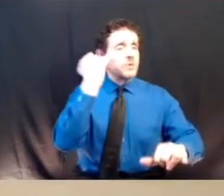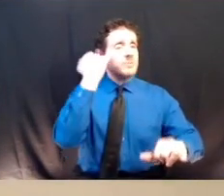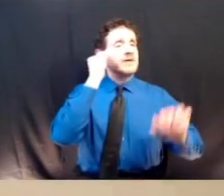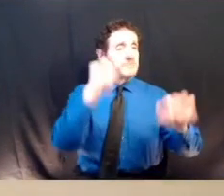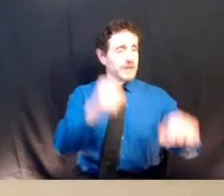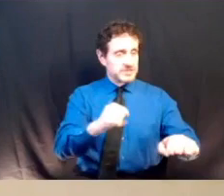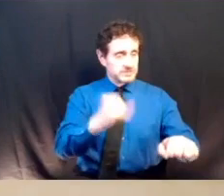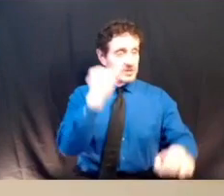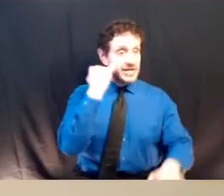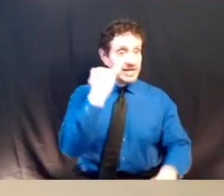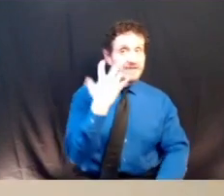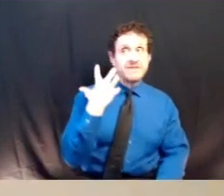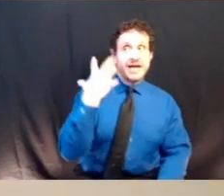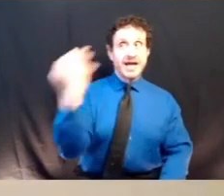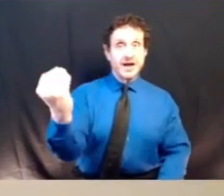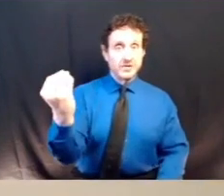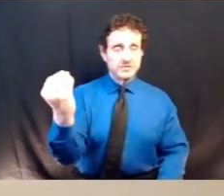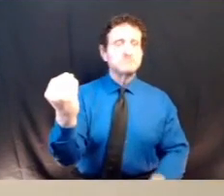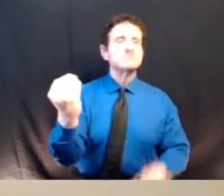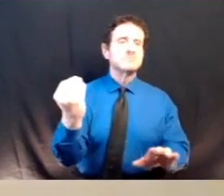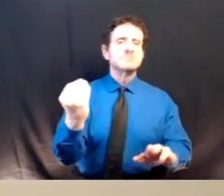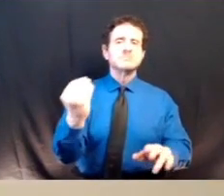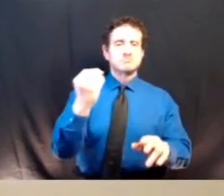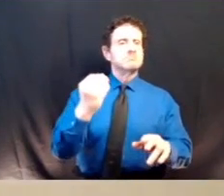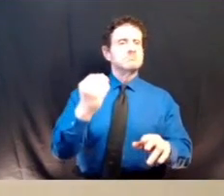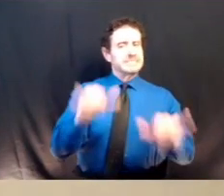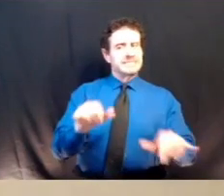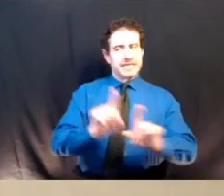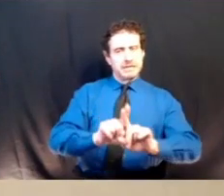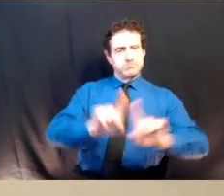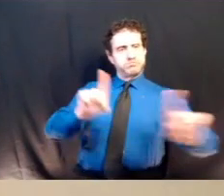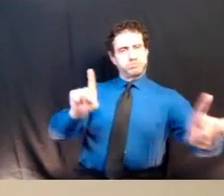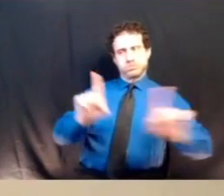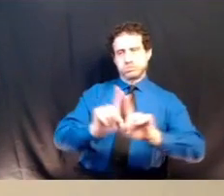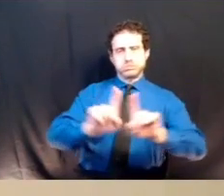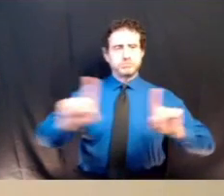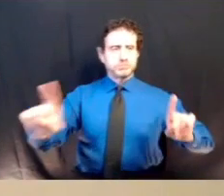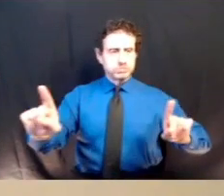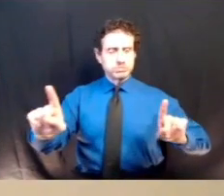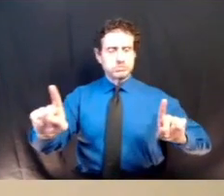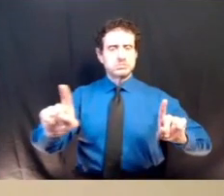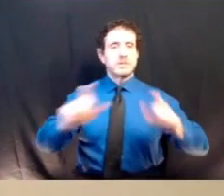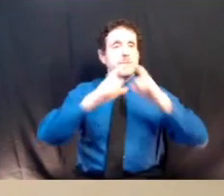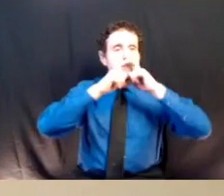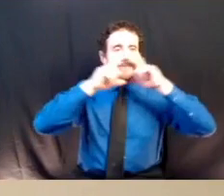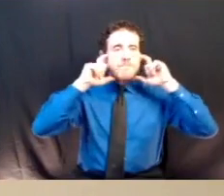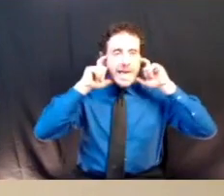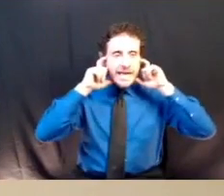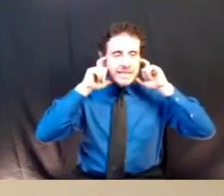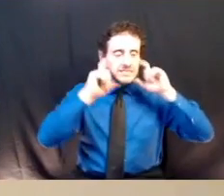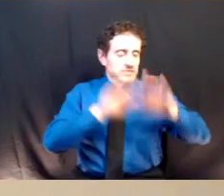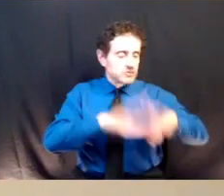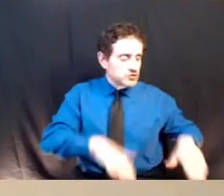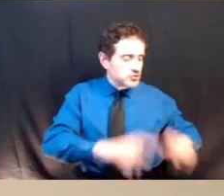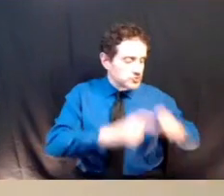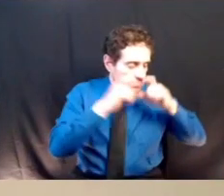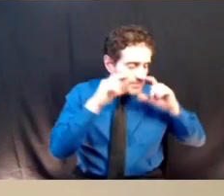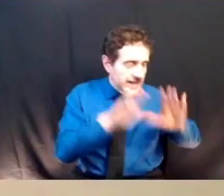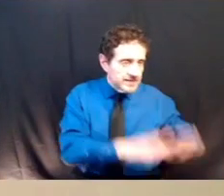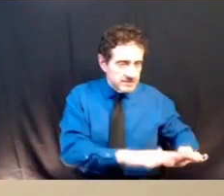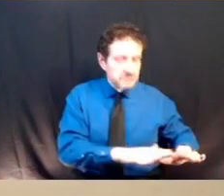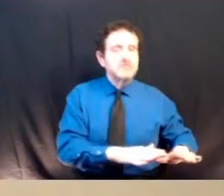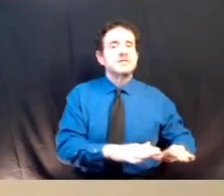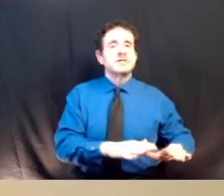to maintain the social distancing, the physical distancing, the 6 feet. Wear a mask, clean, frequently touched